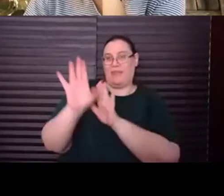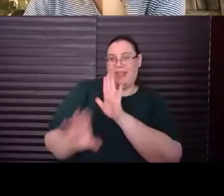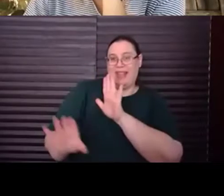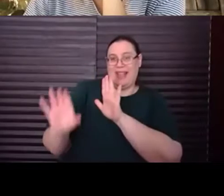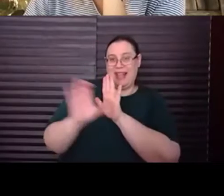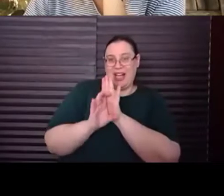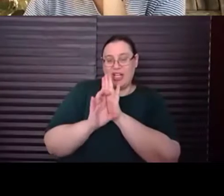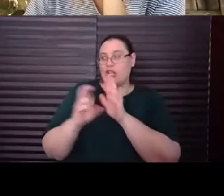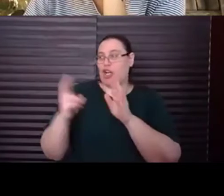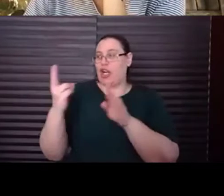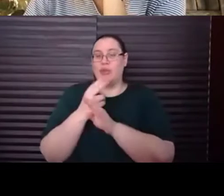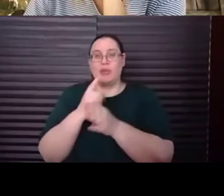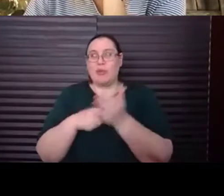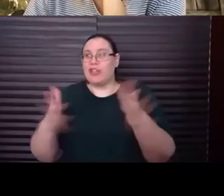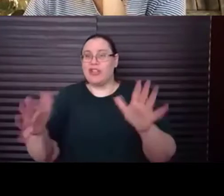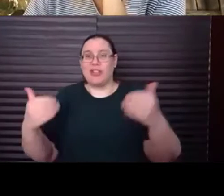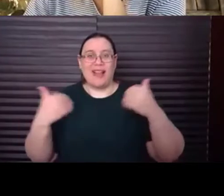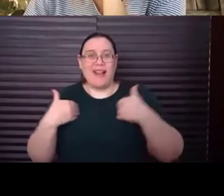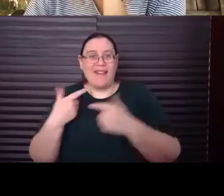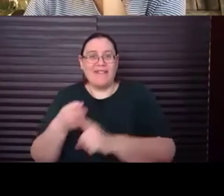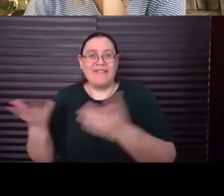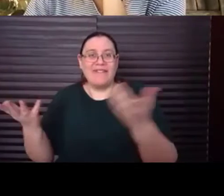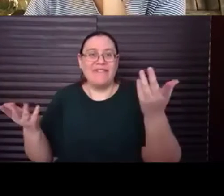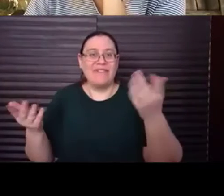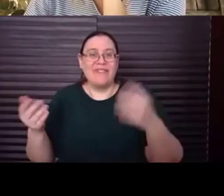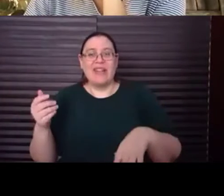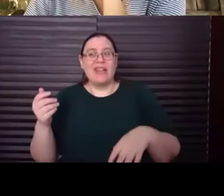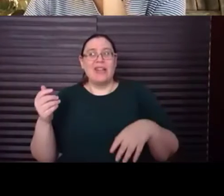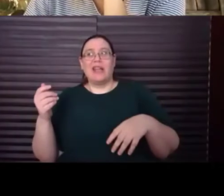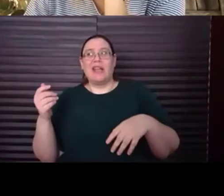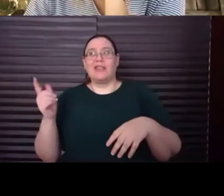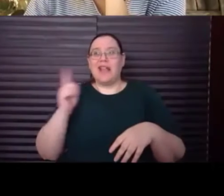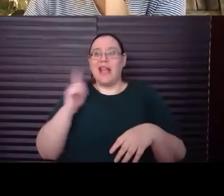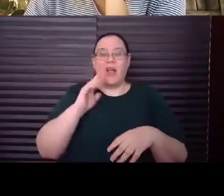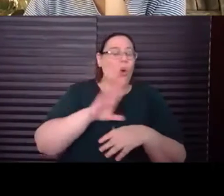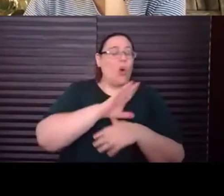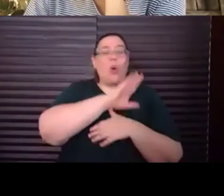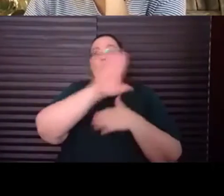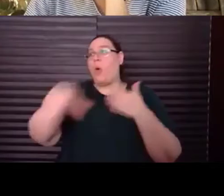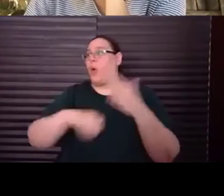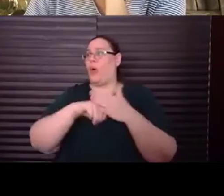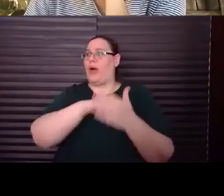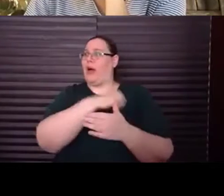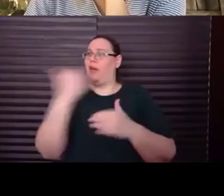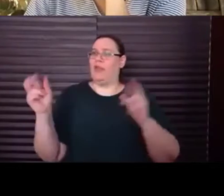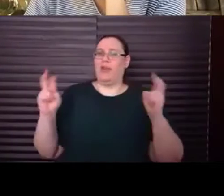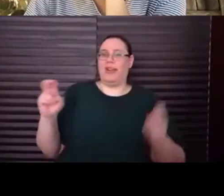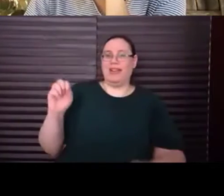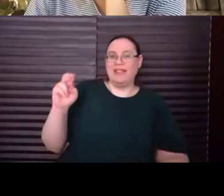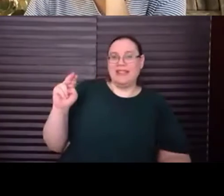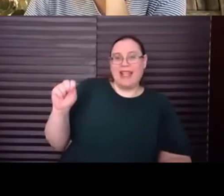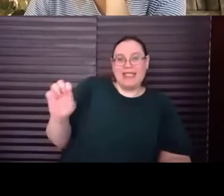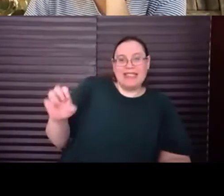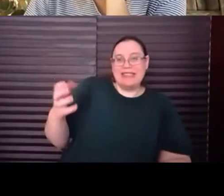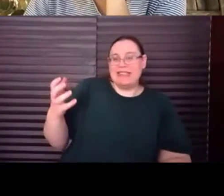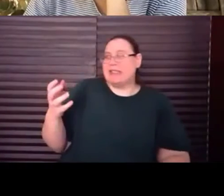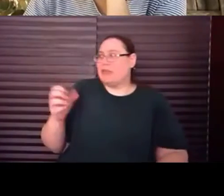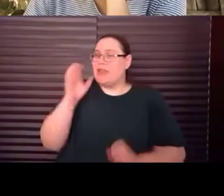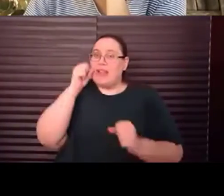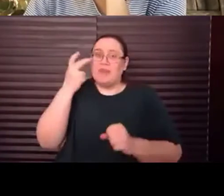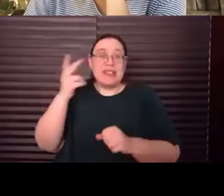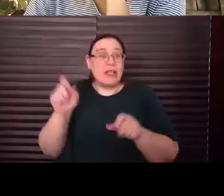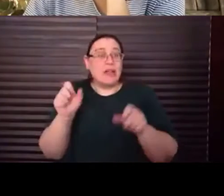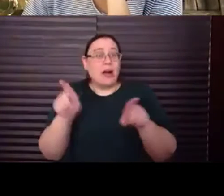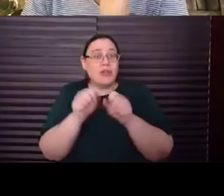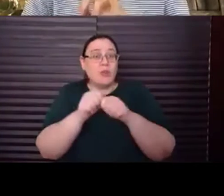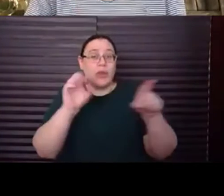character, and using what she has, and it was like a whole nother sense, and it was just really, really awesome to see. And even with